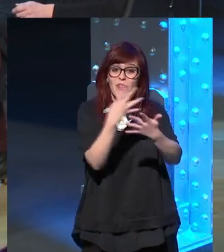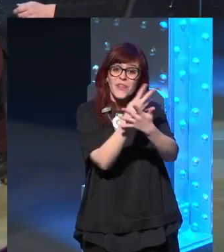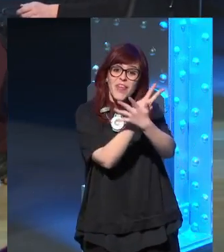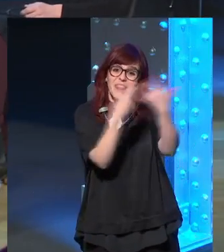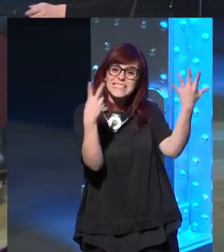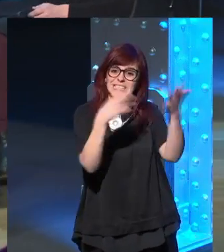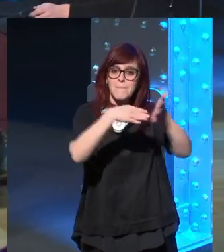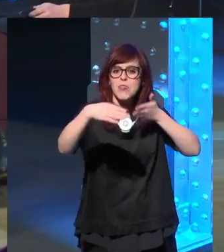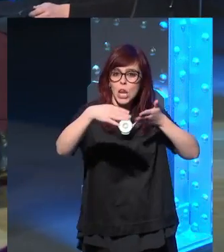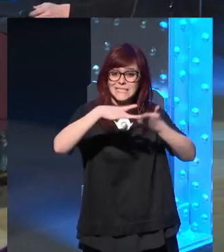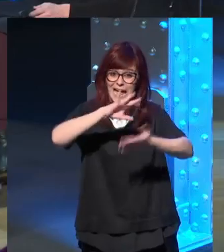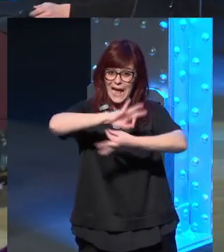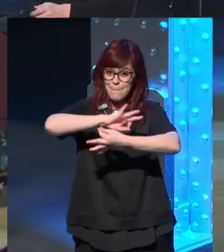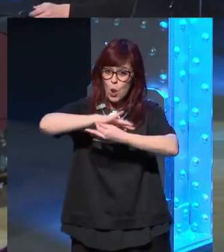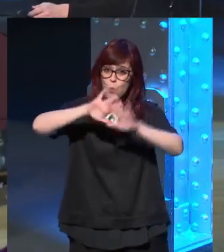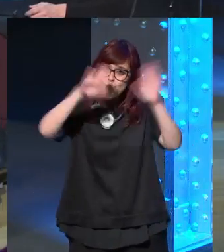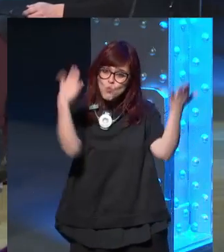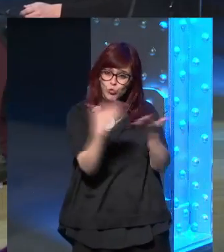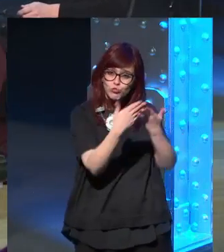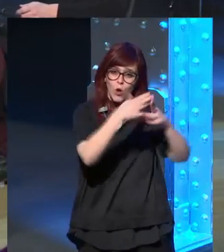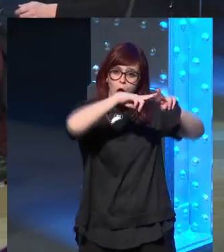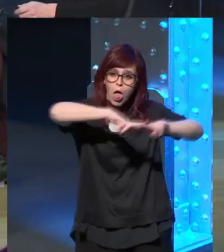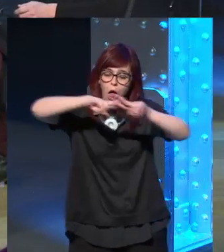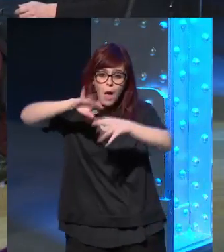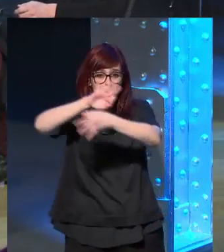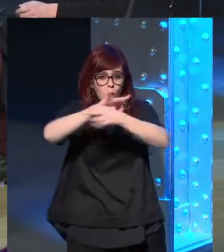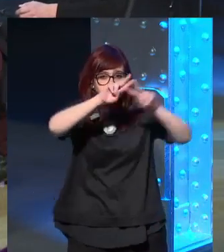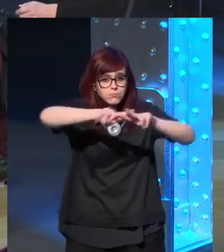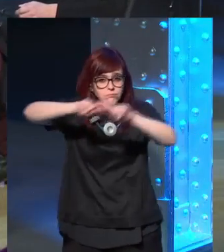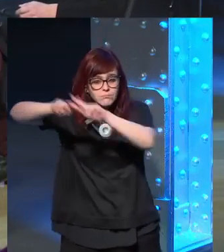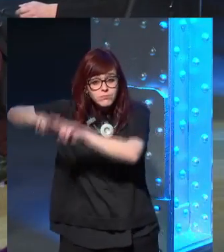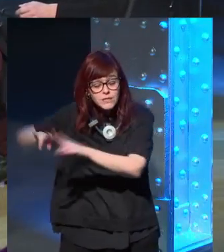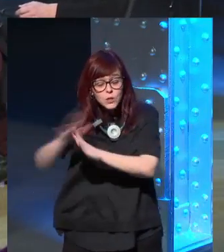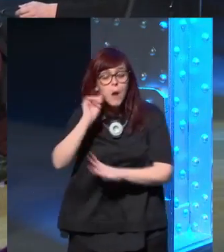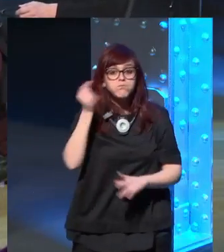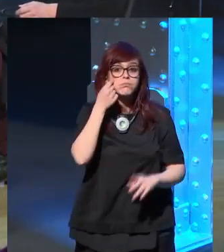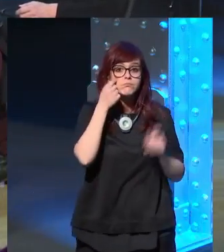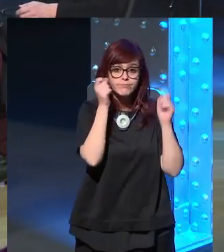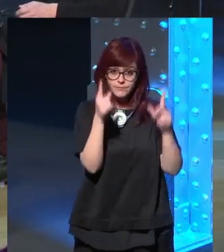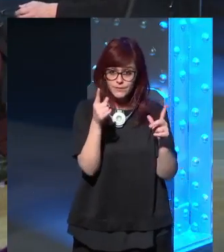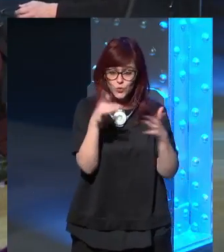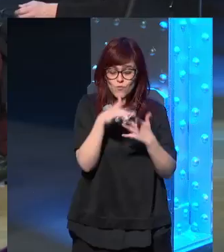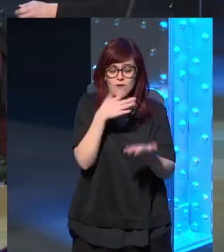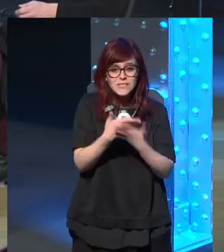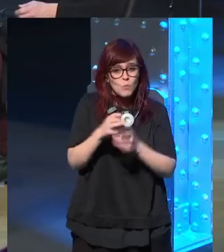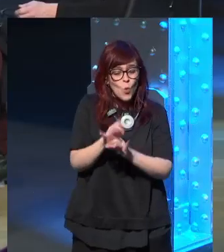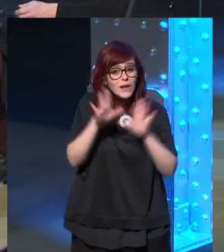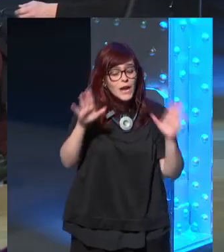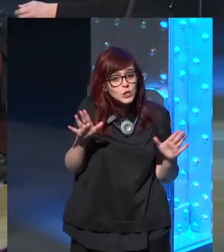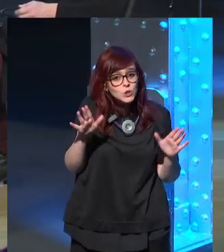human characteristics, and finding most of them moderately influenced by genetic